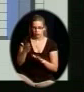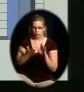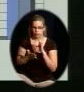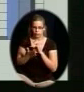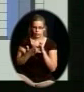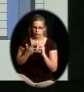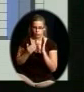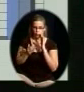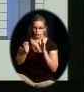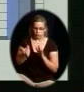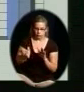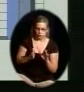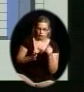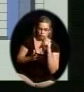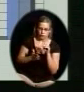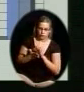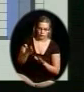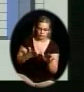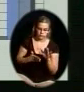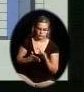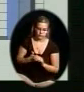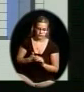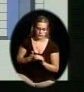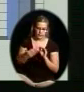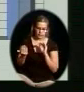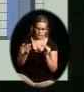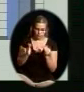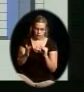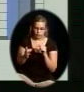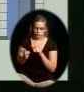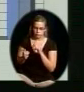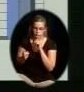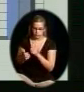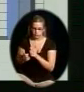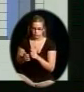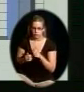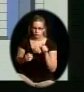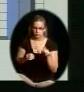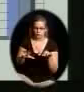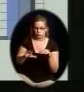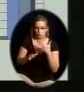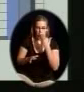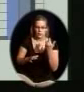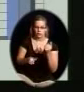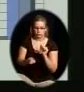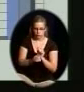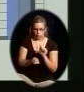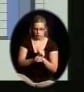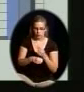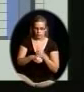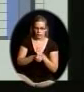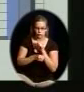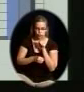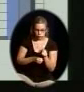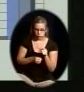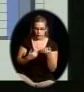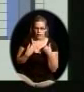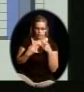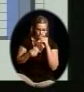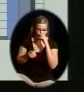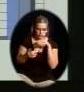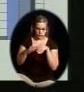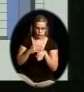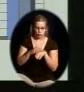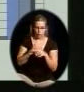curriculum that would prepare them for college coursework, compared to those who do not. We need to do a better job of making sure we've got kids enrolled in the